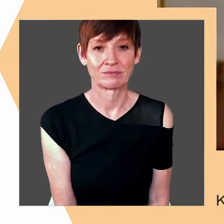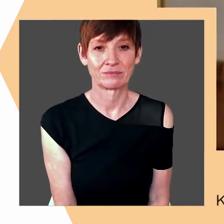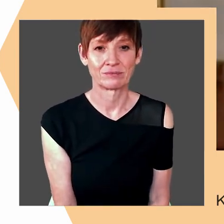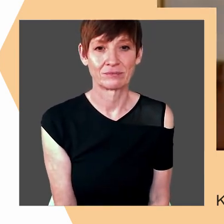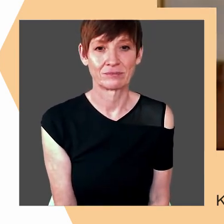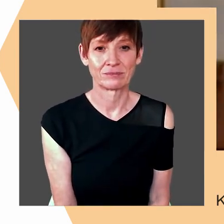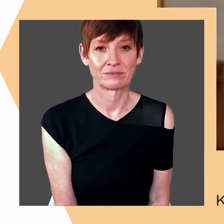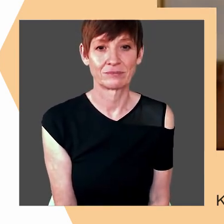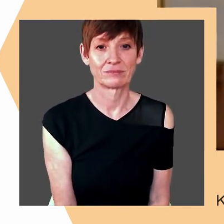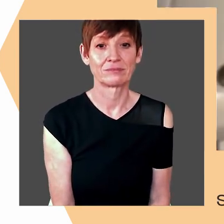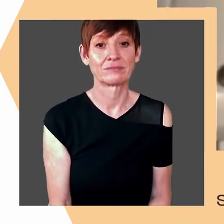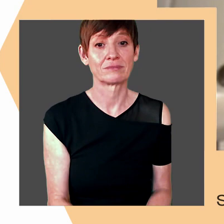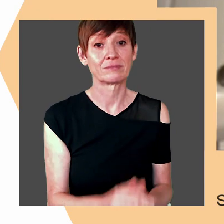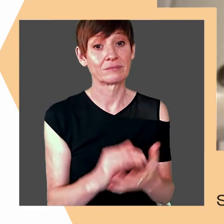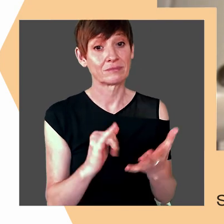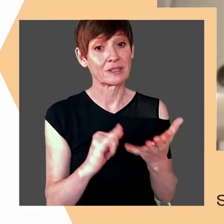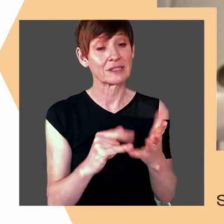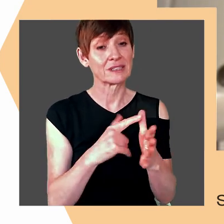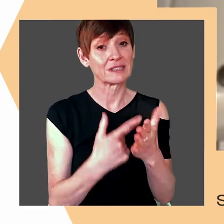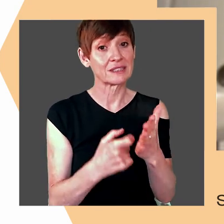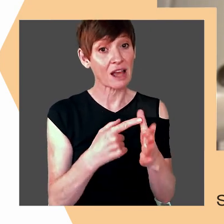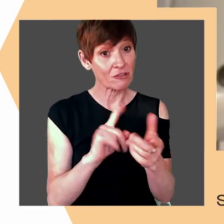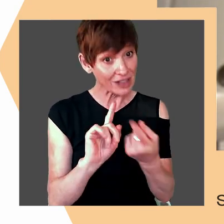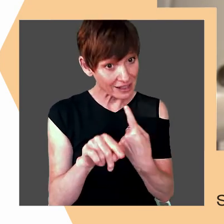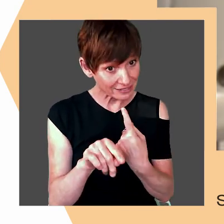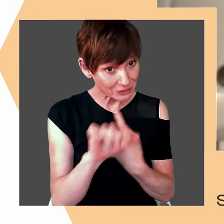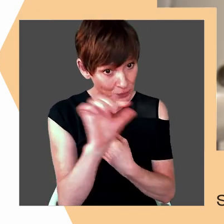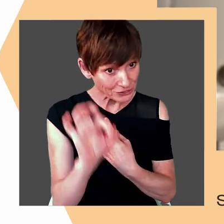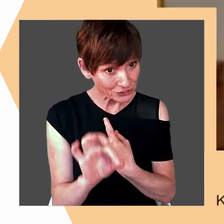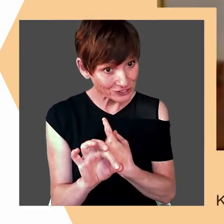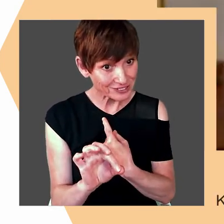Sarah, did that answer your question? Yes, thank you. Yeah, sorry.